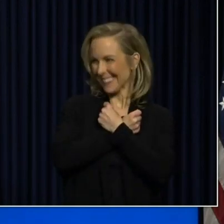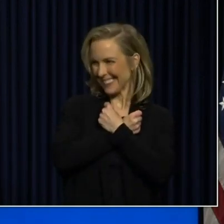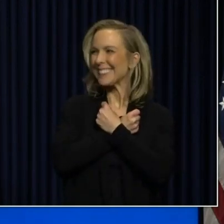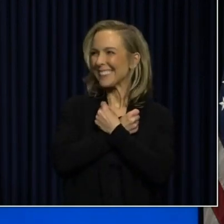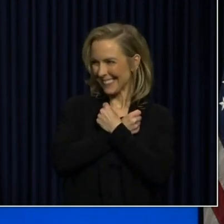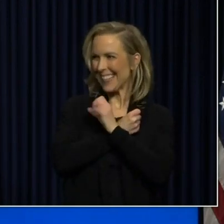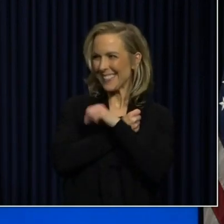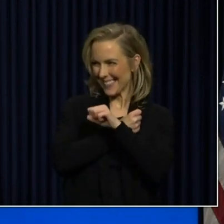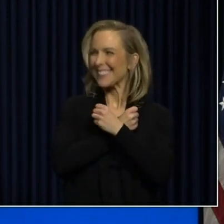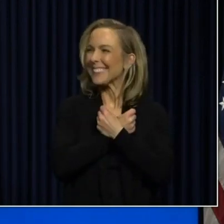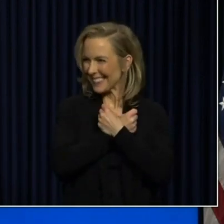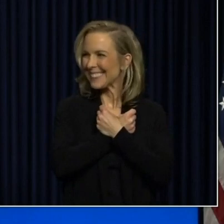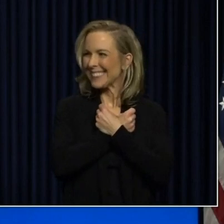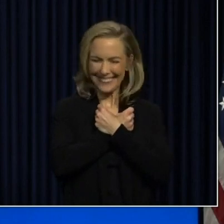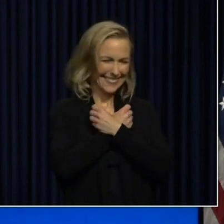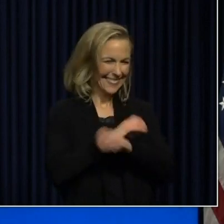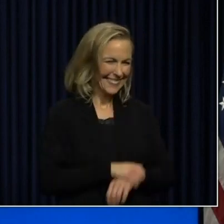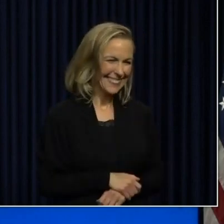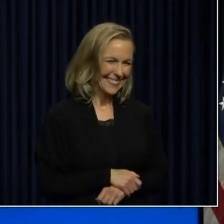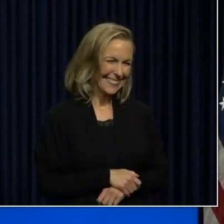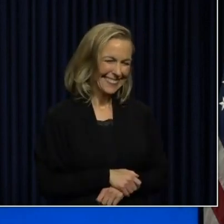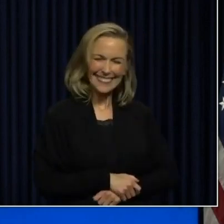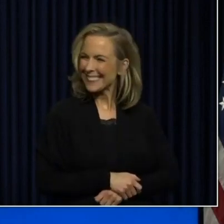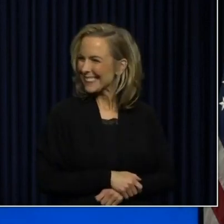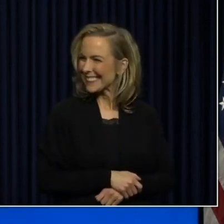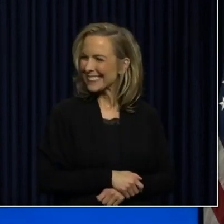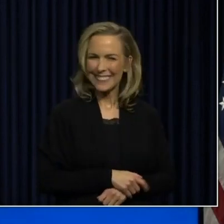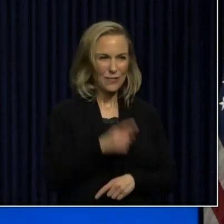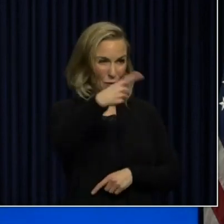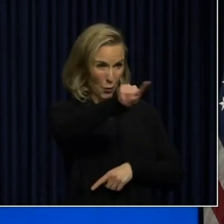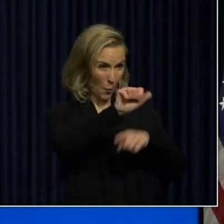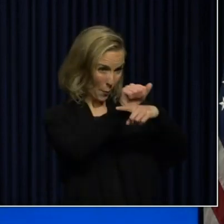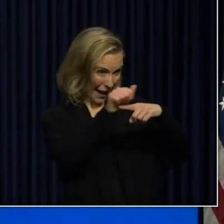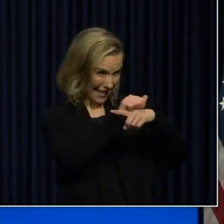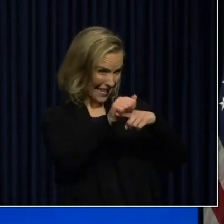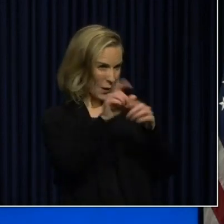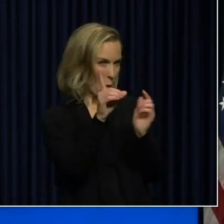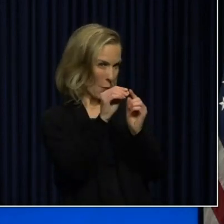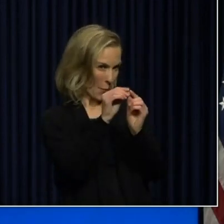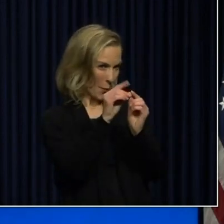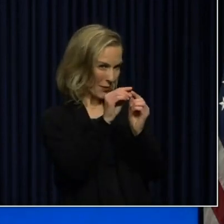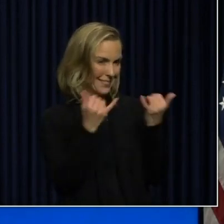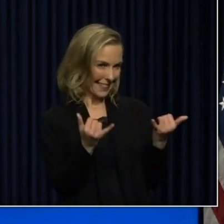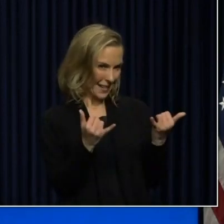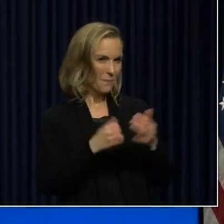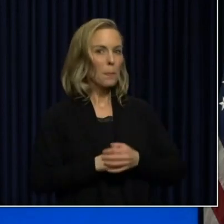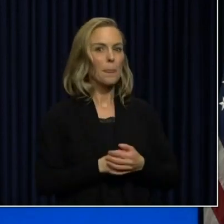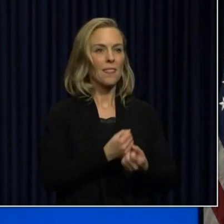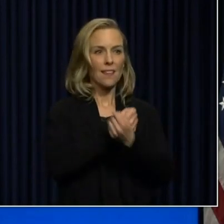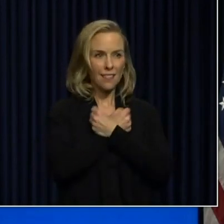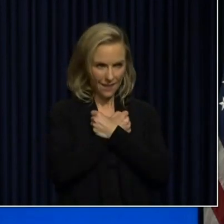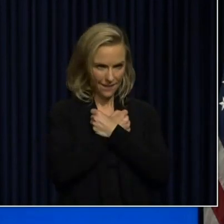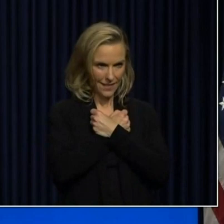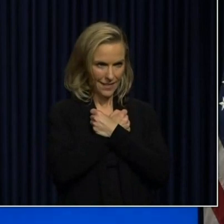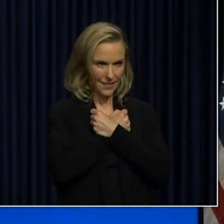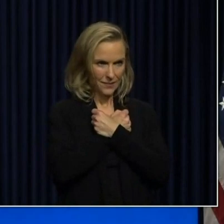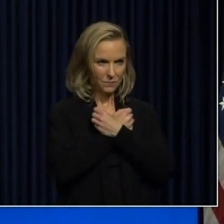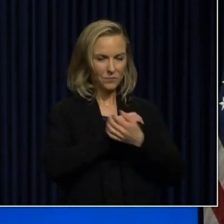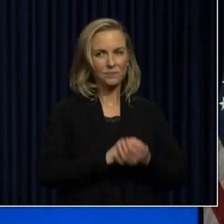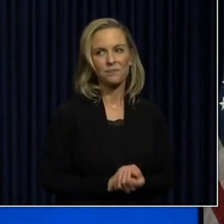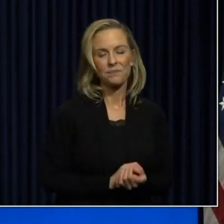Love. All right, so for everybody out there practicing, one more time, it's